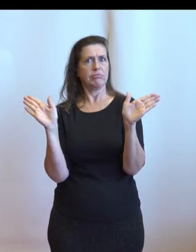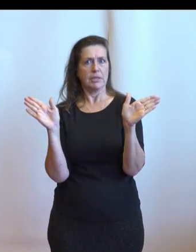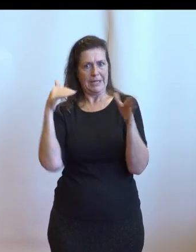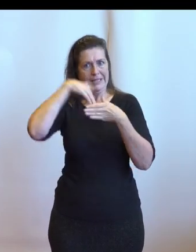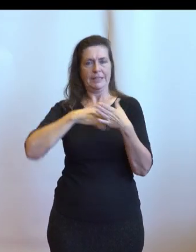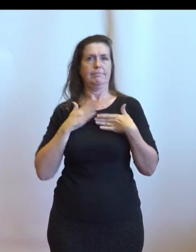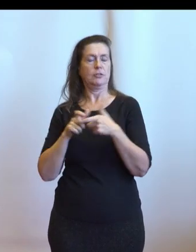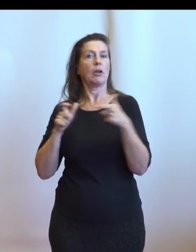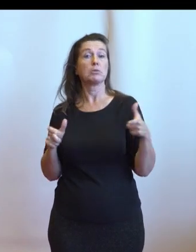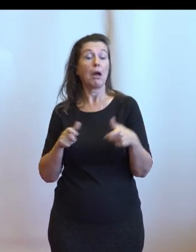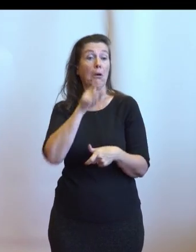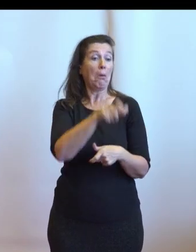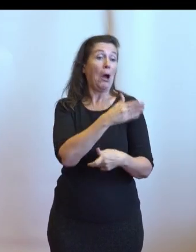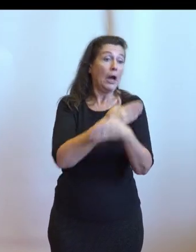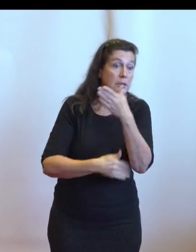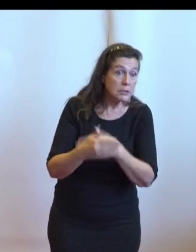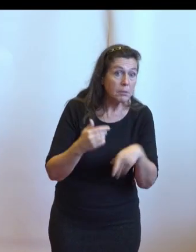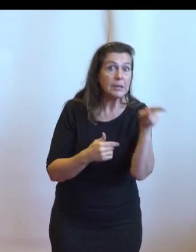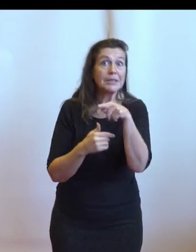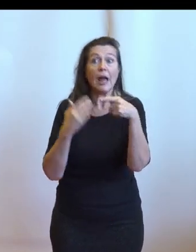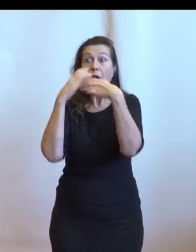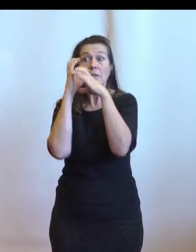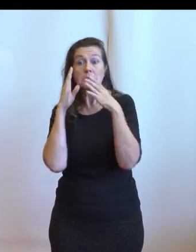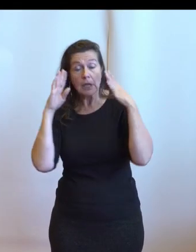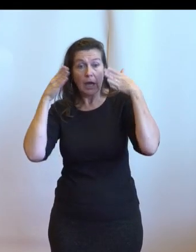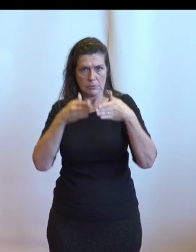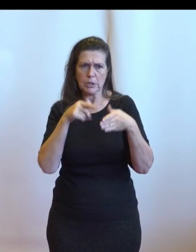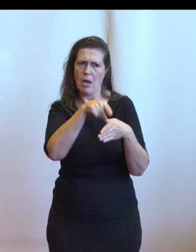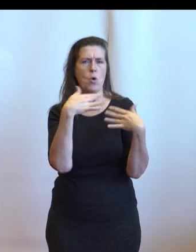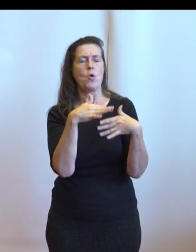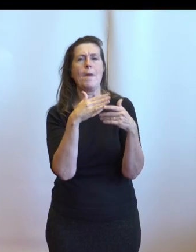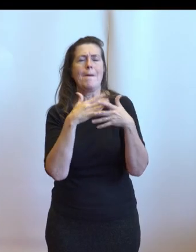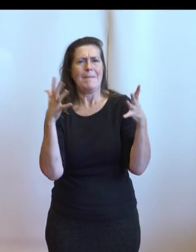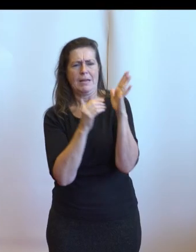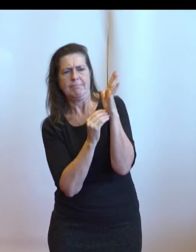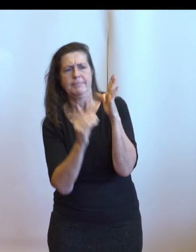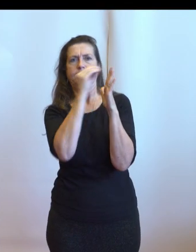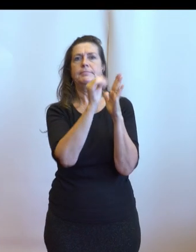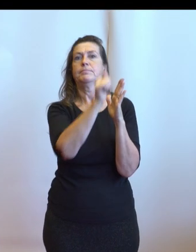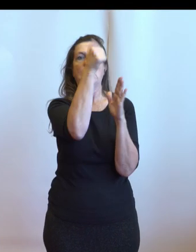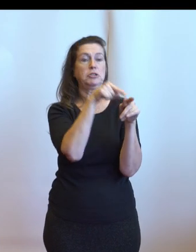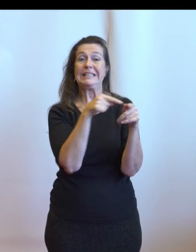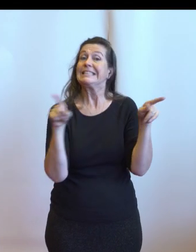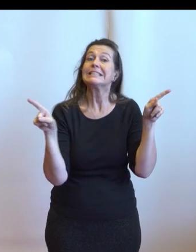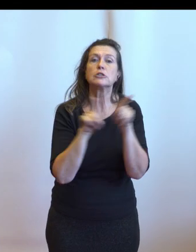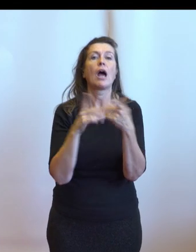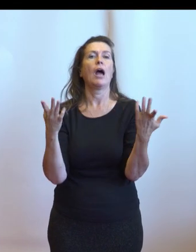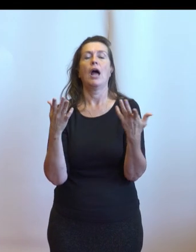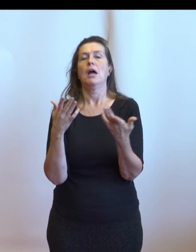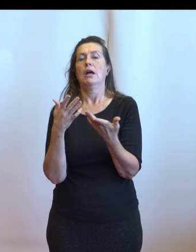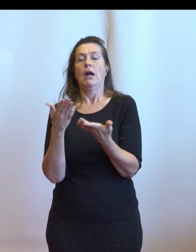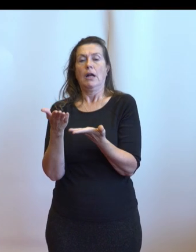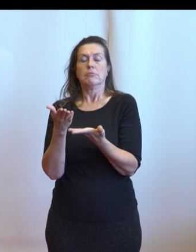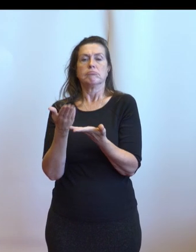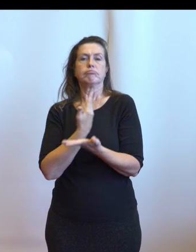And person with disabilities and the focus on enablement has to be one of these priorities, the same way as gender,